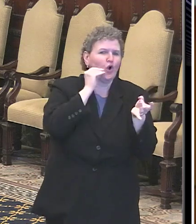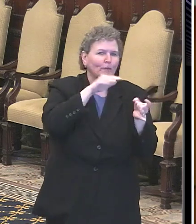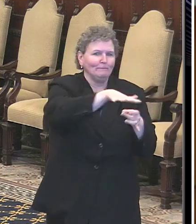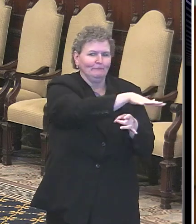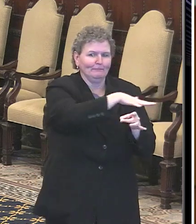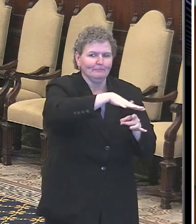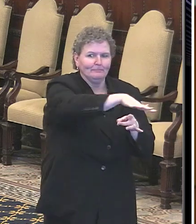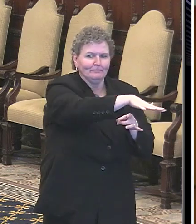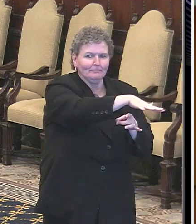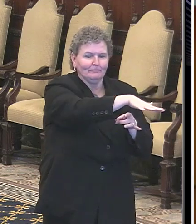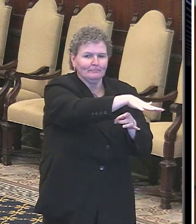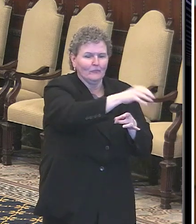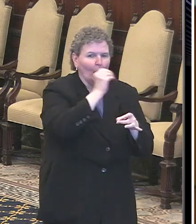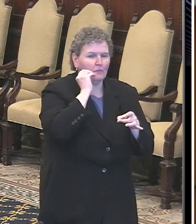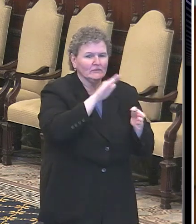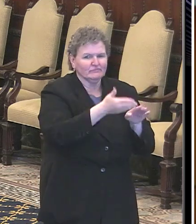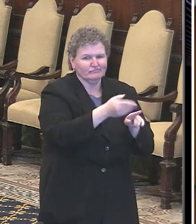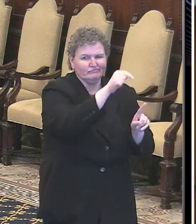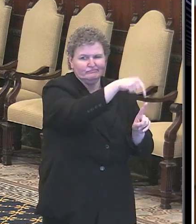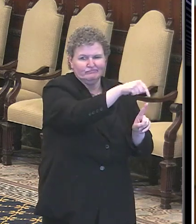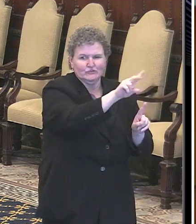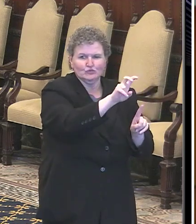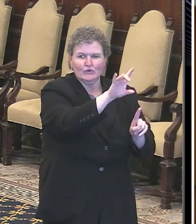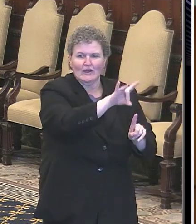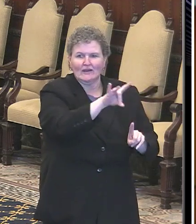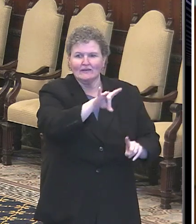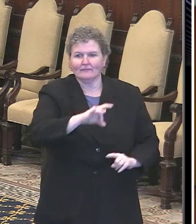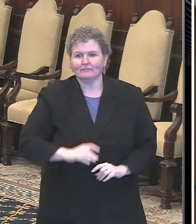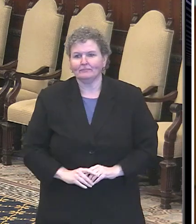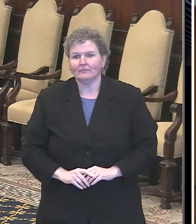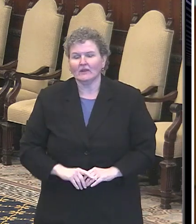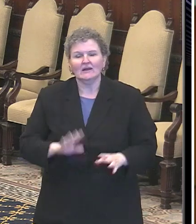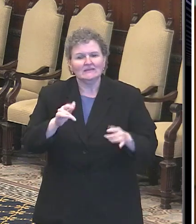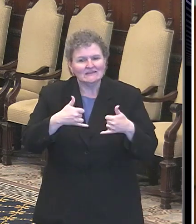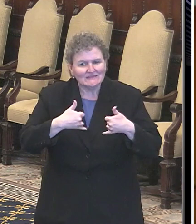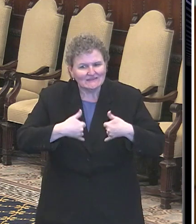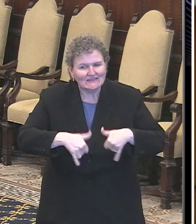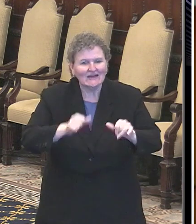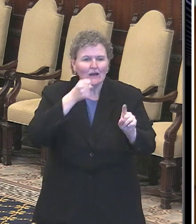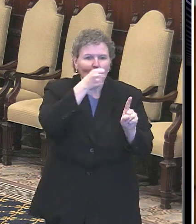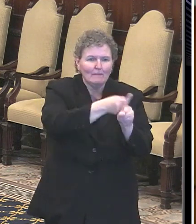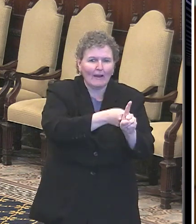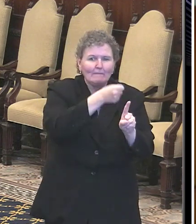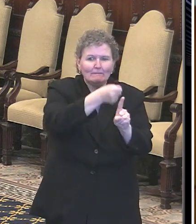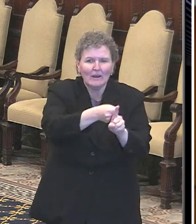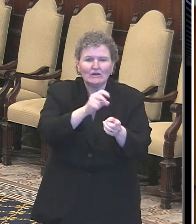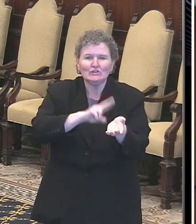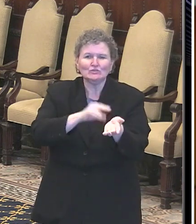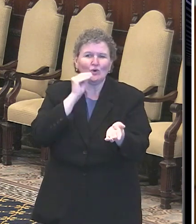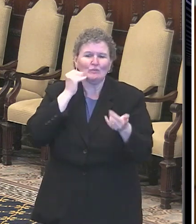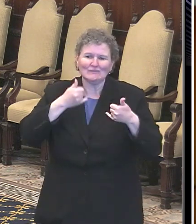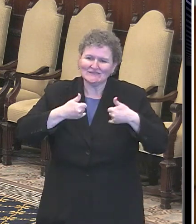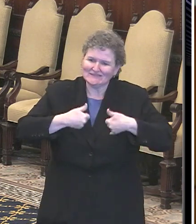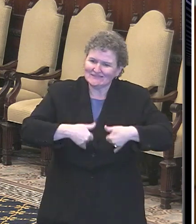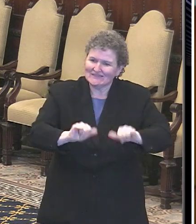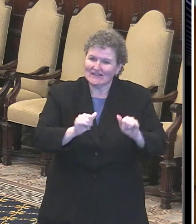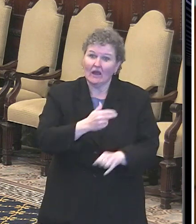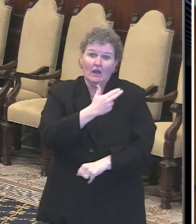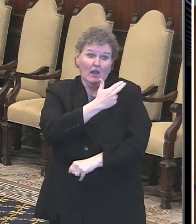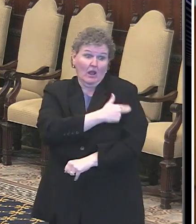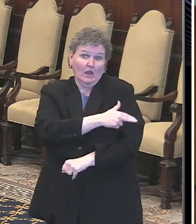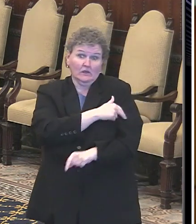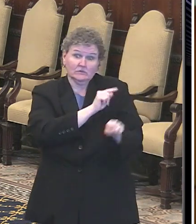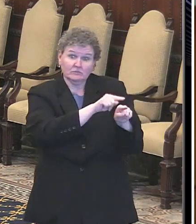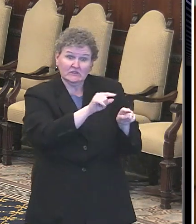epidemic continues to hit nursing home residents particularly hard. Our situation in hospitals is about the same. This morning we